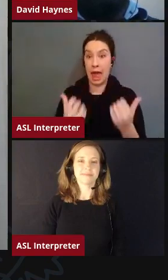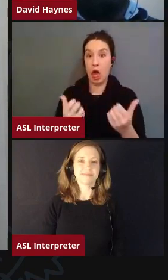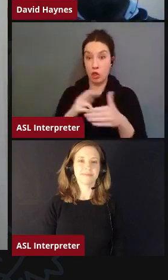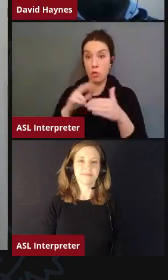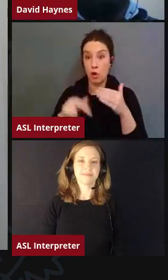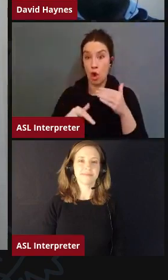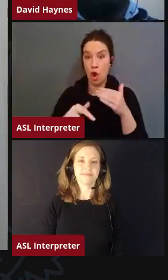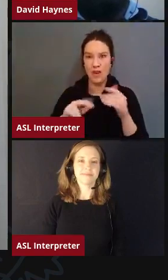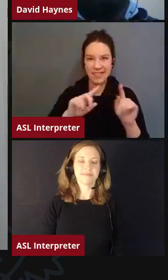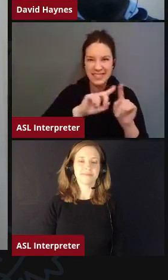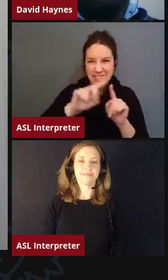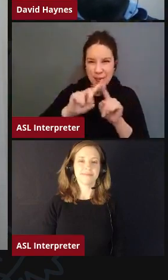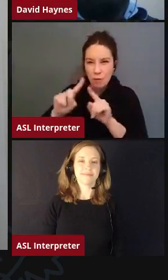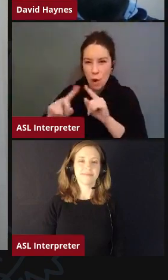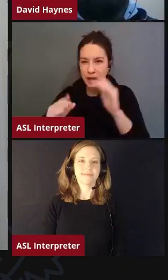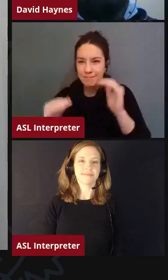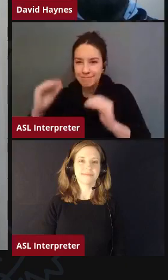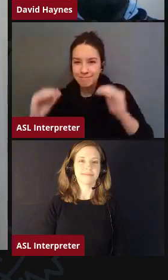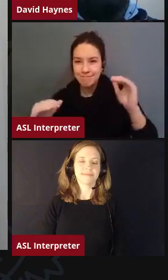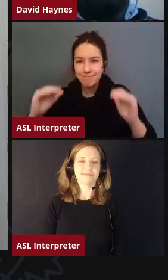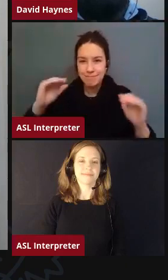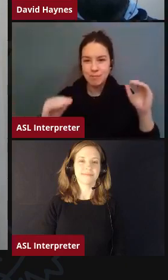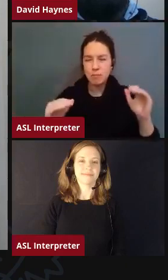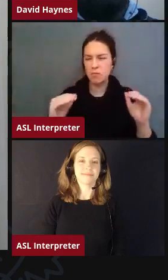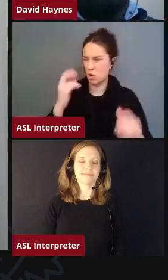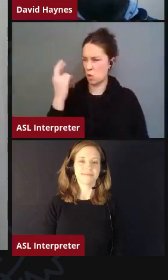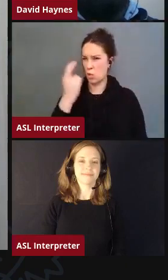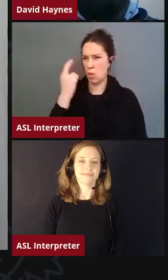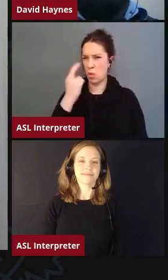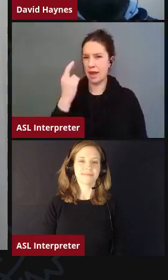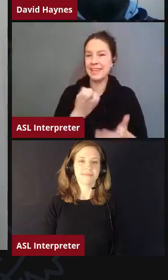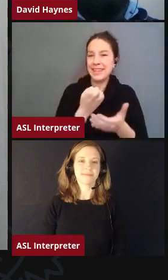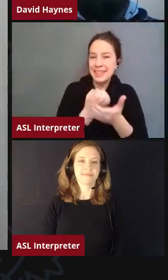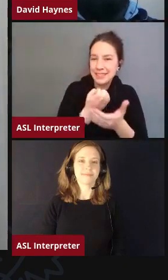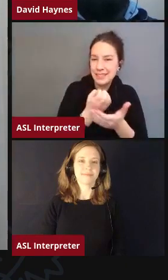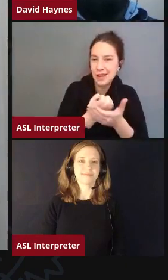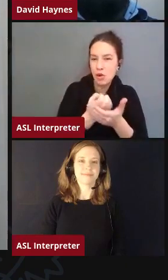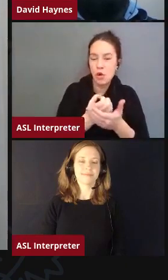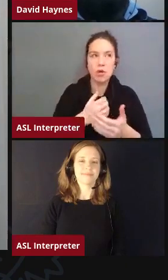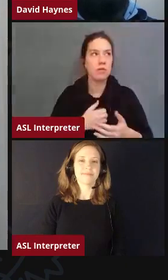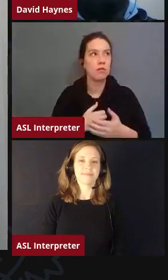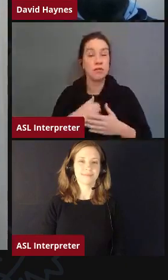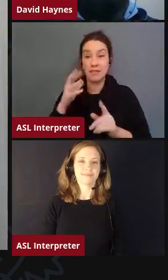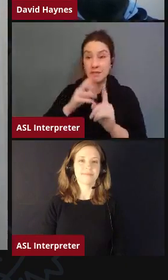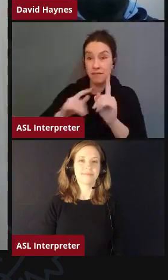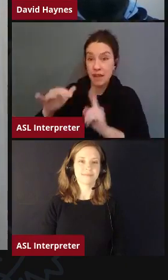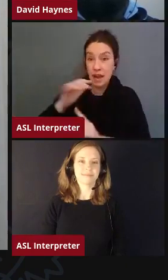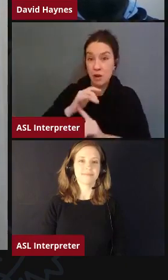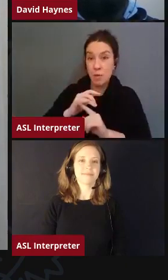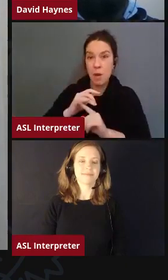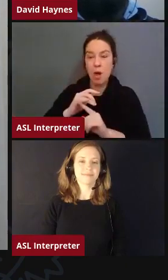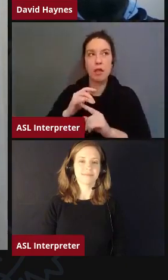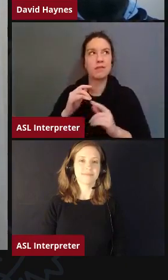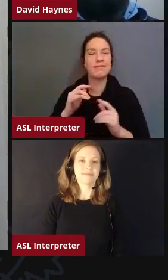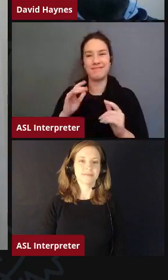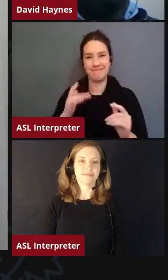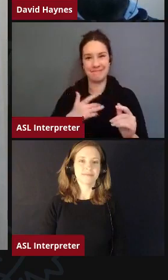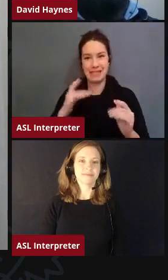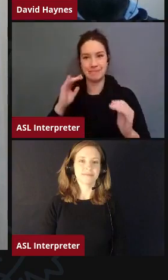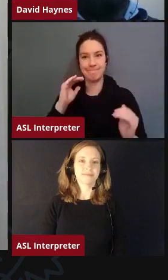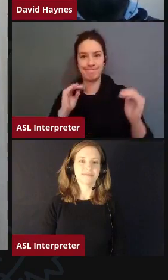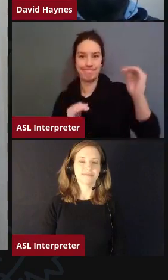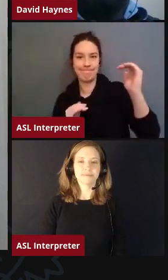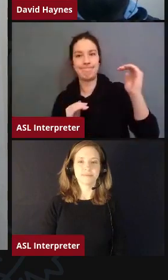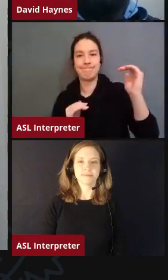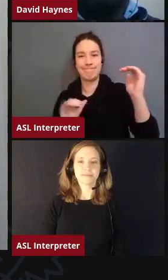closely linked with social, economic, and environmental disadvantage. And who better